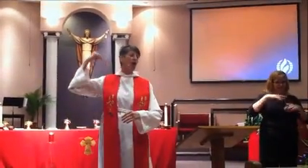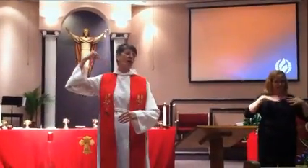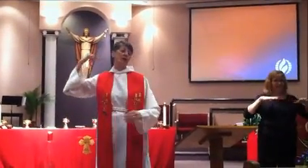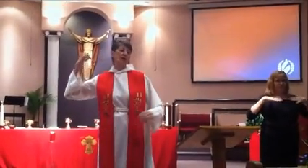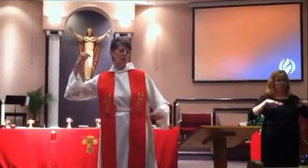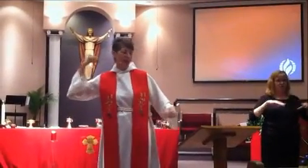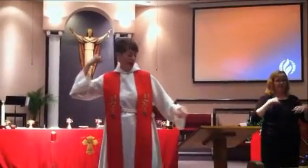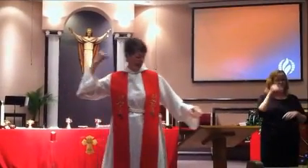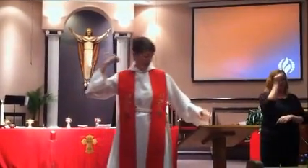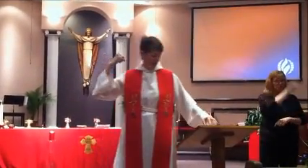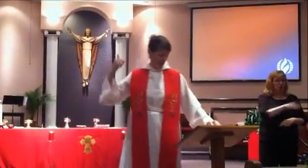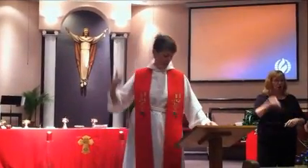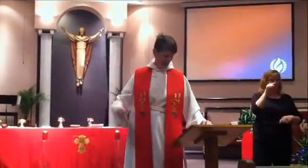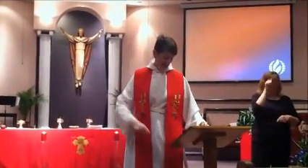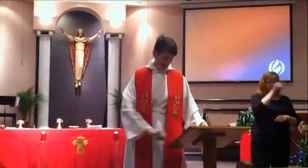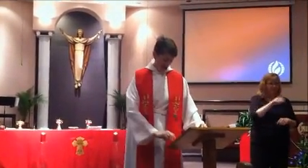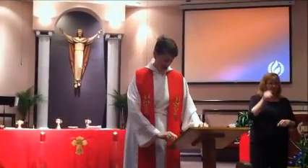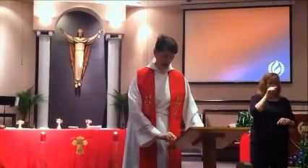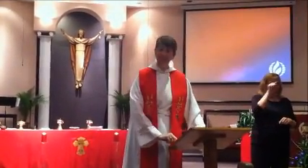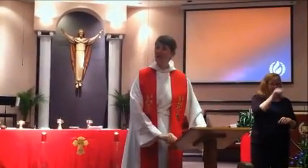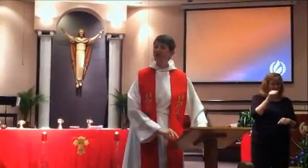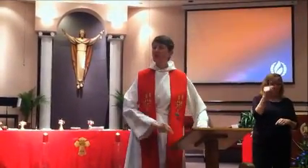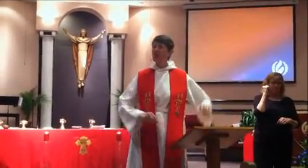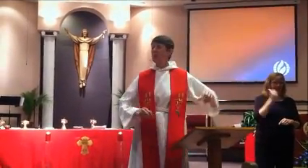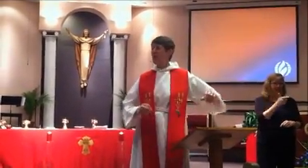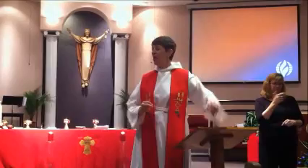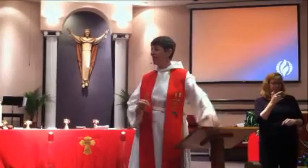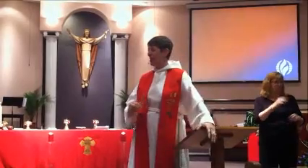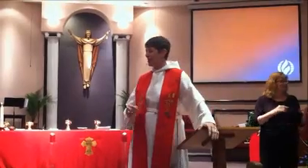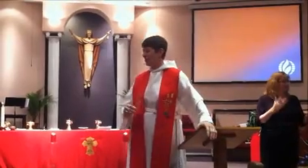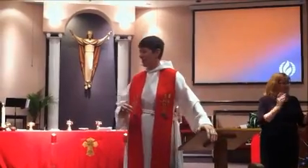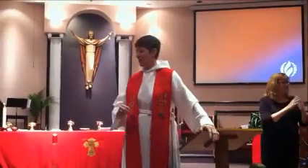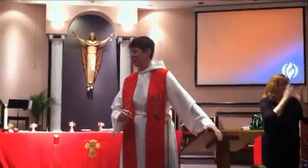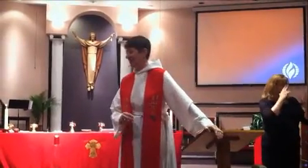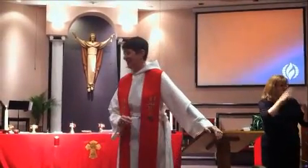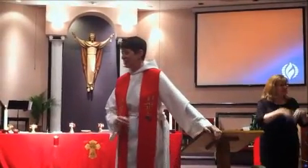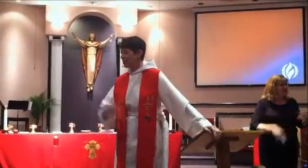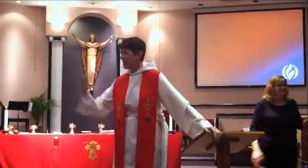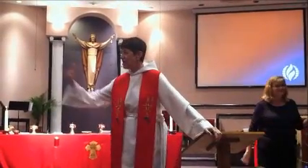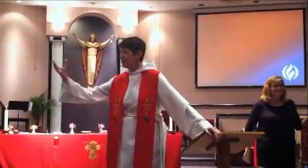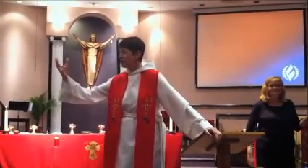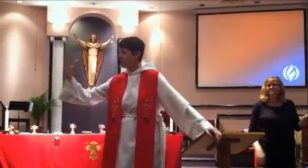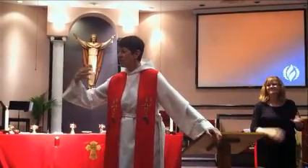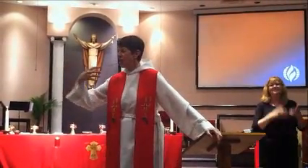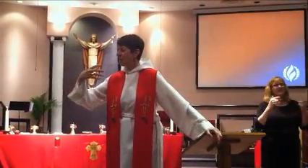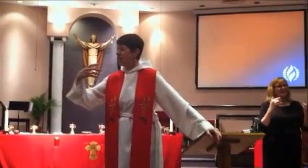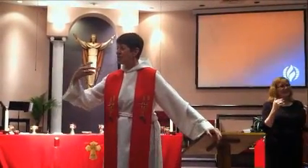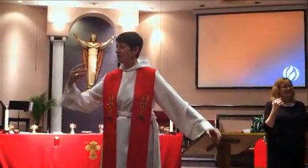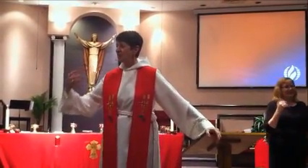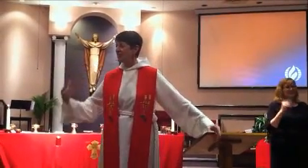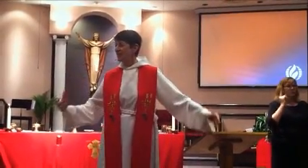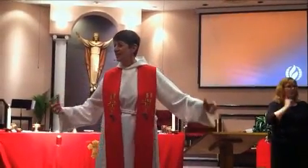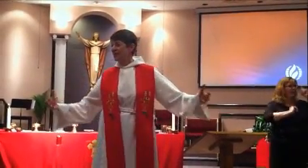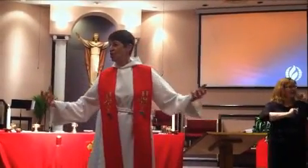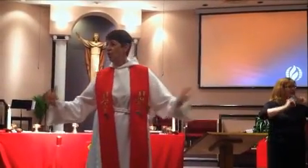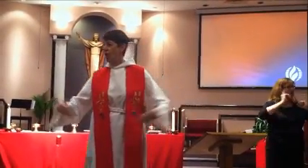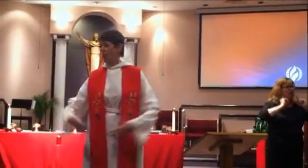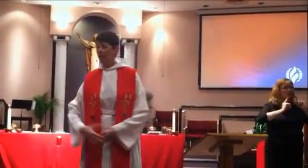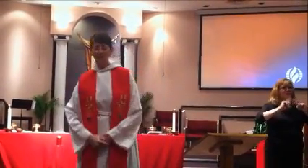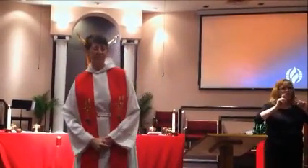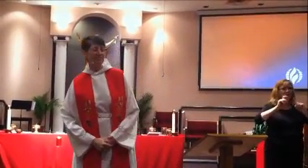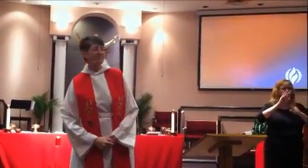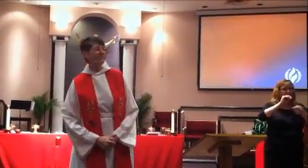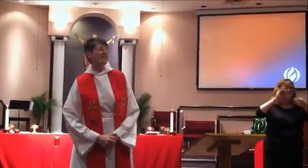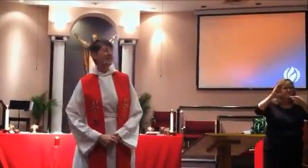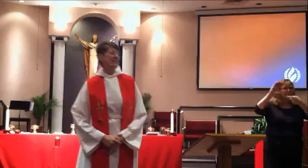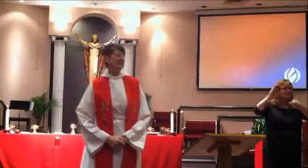has a target on its back. Because it's going to be an awful lot of fun. to hear from the denomination, who are